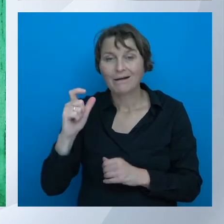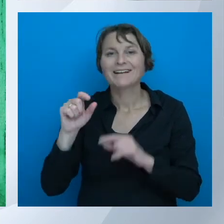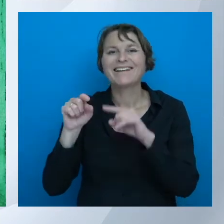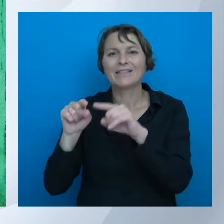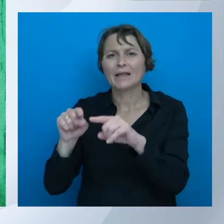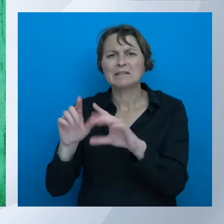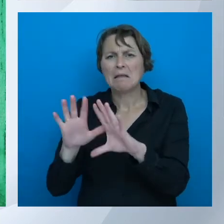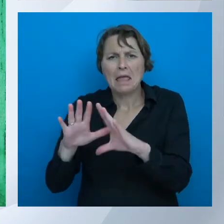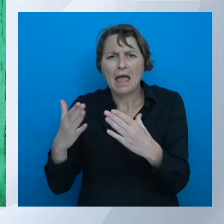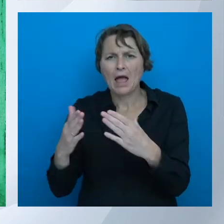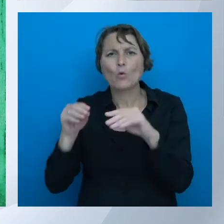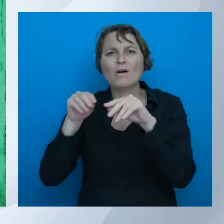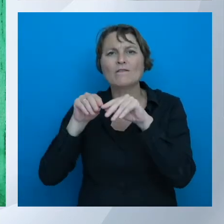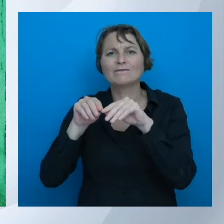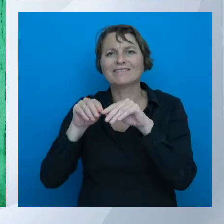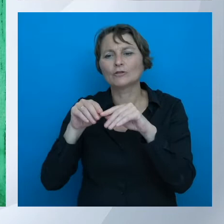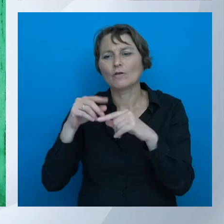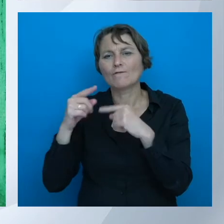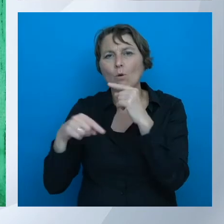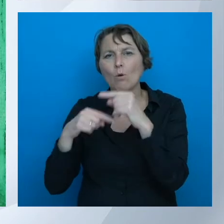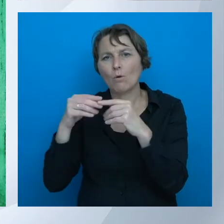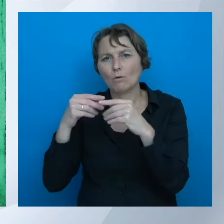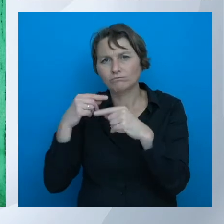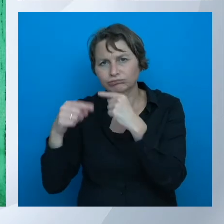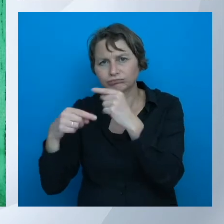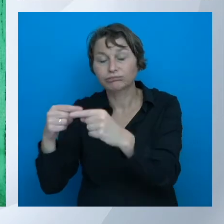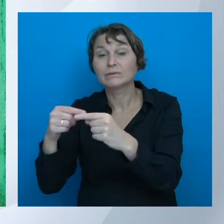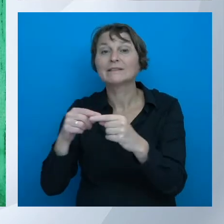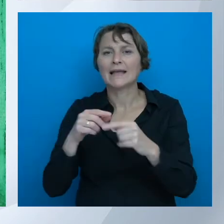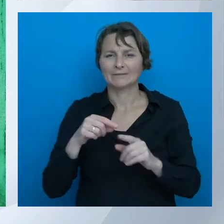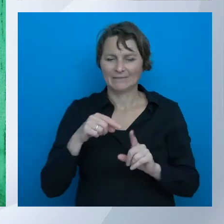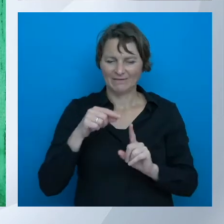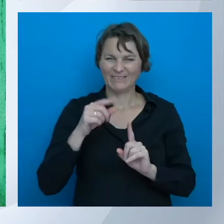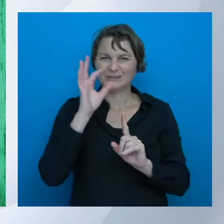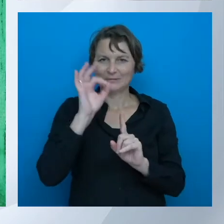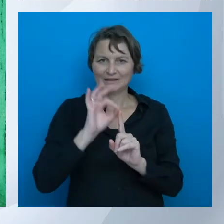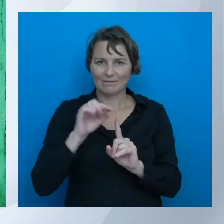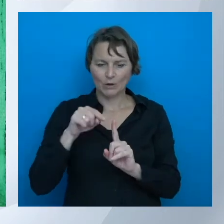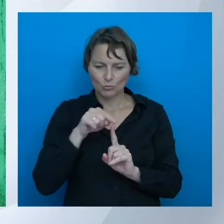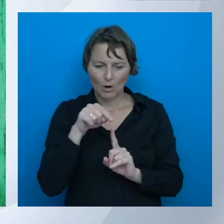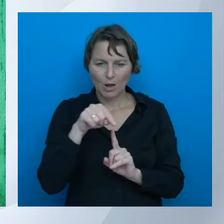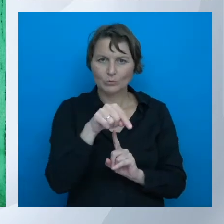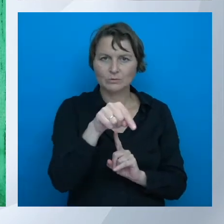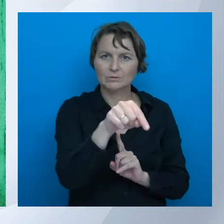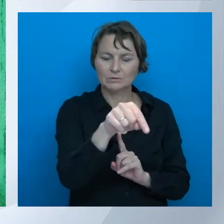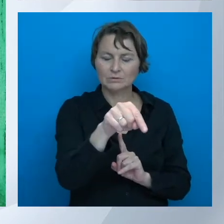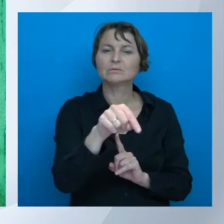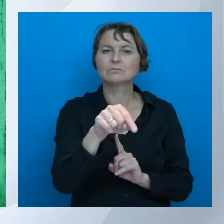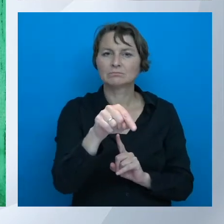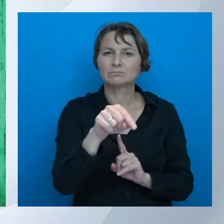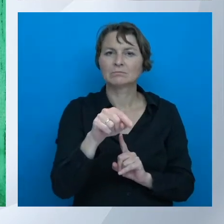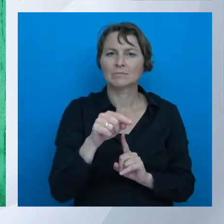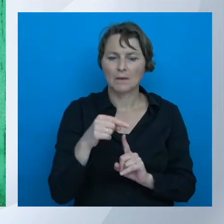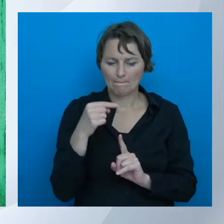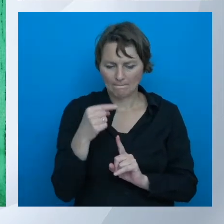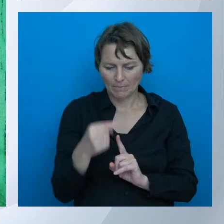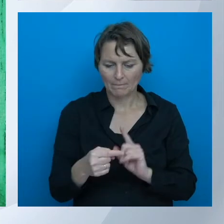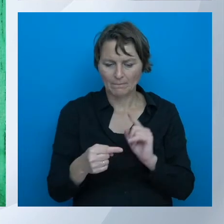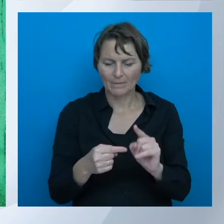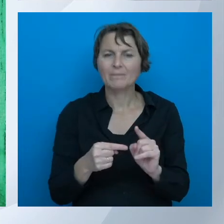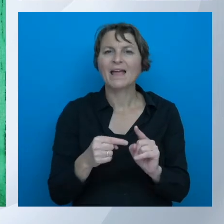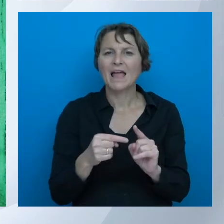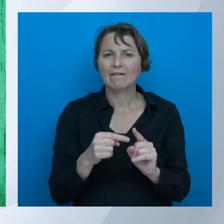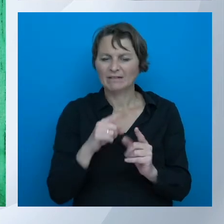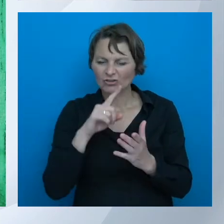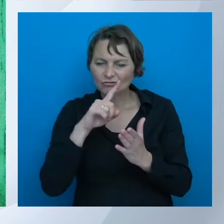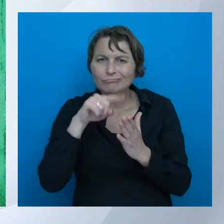for you, it just makes sure that if you go to a route, it will make sure that you do have the appropriate tokens, the appropriate